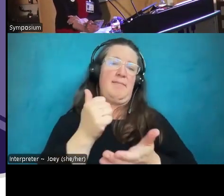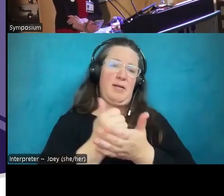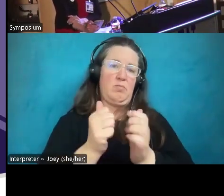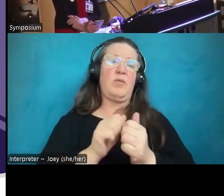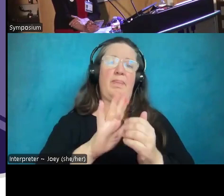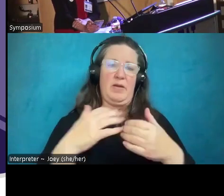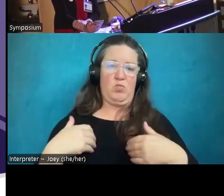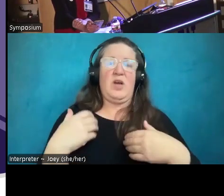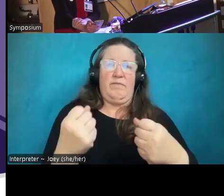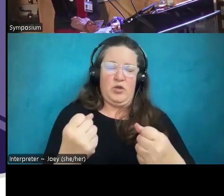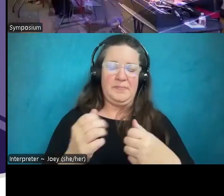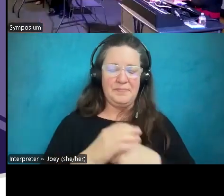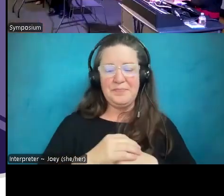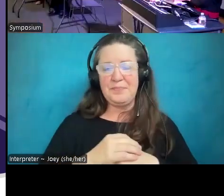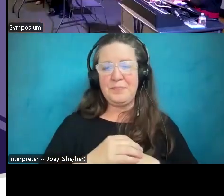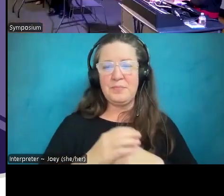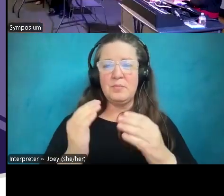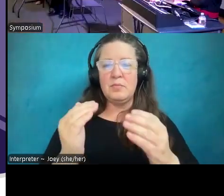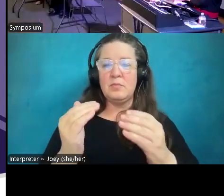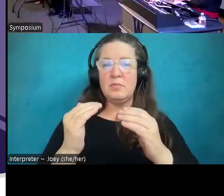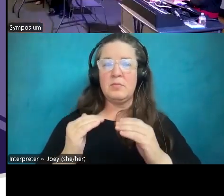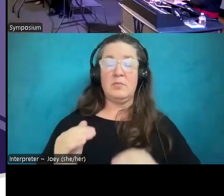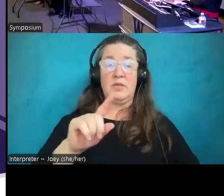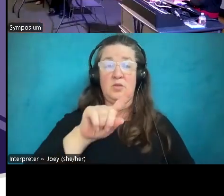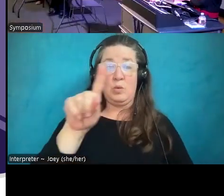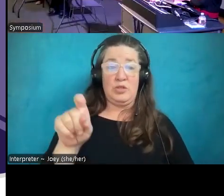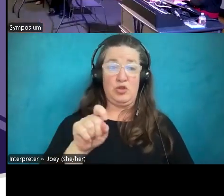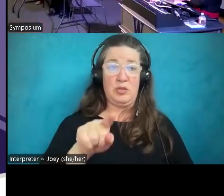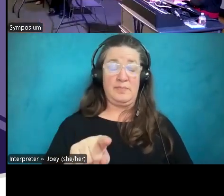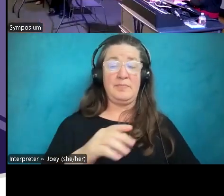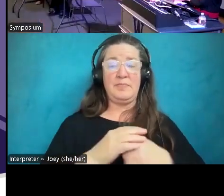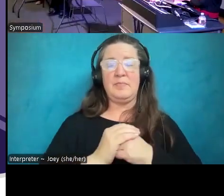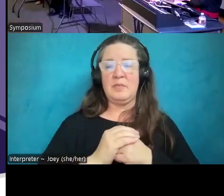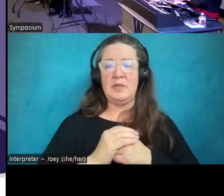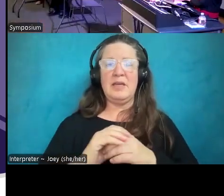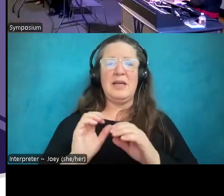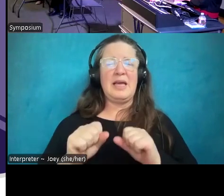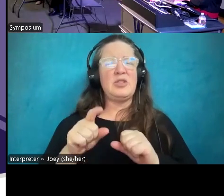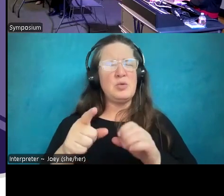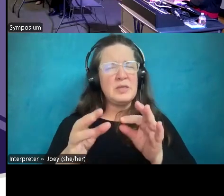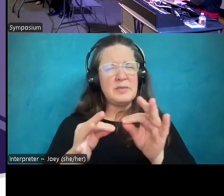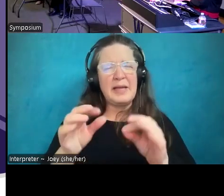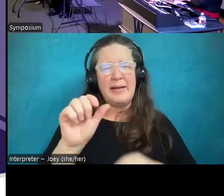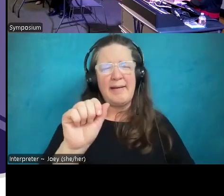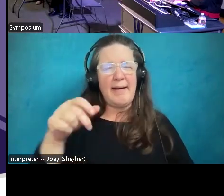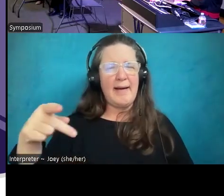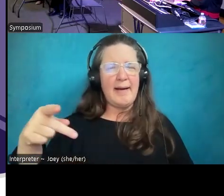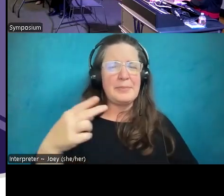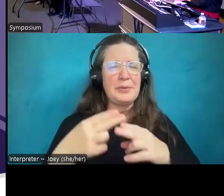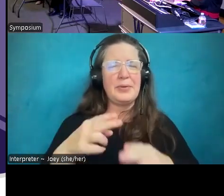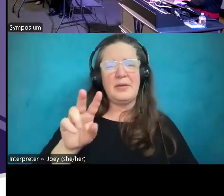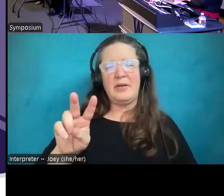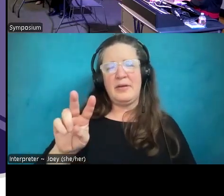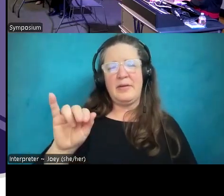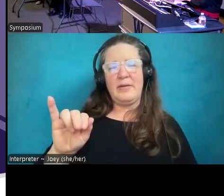My next question is, can you talk about the Visible app and its helpfulness for chronic fatigue?